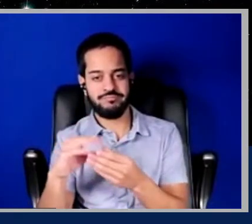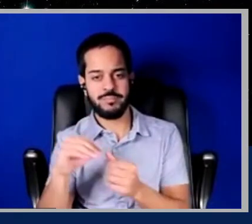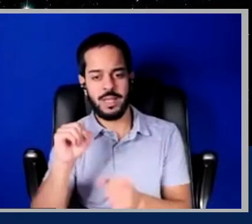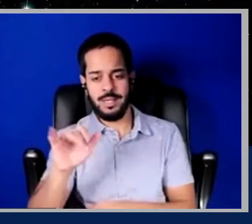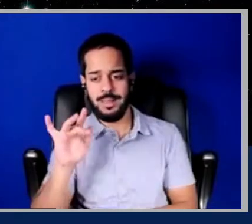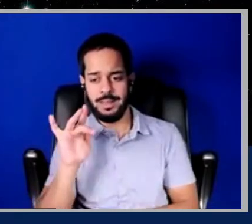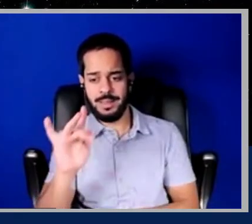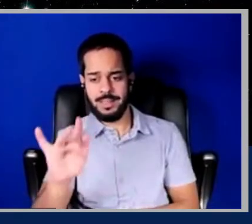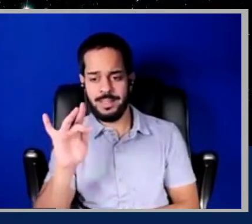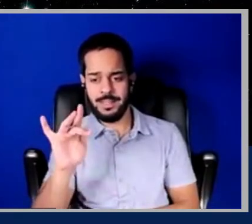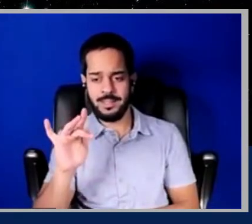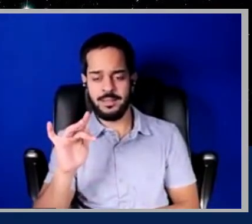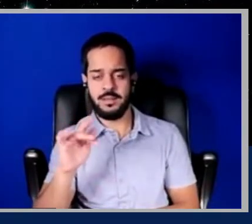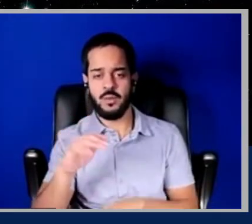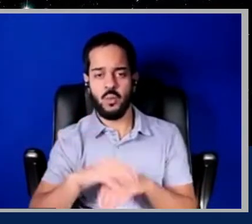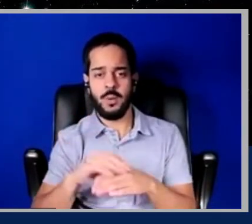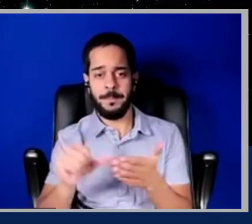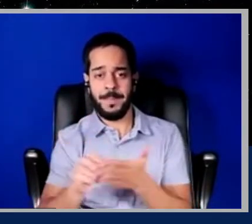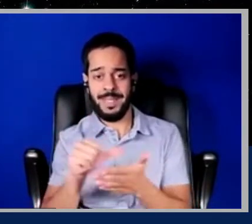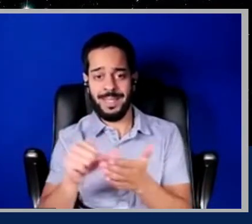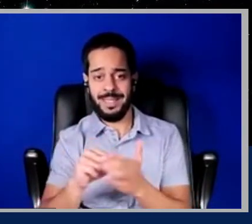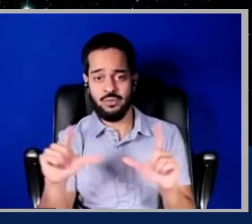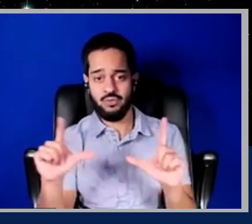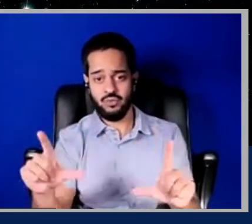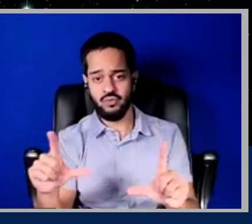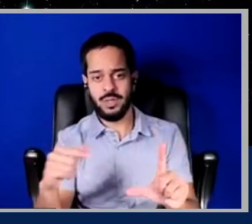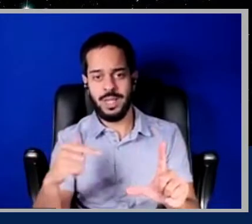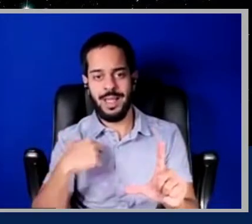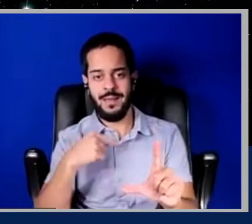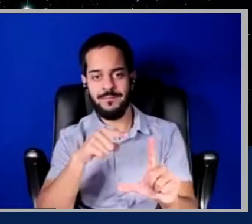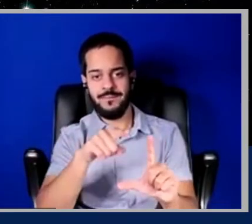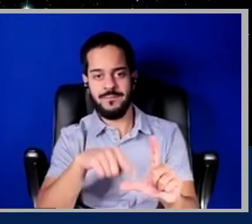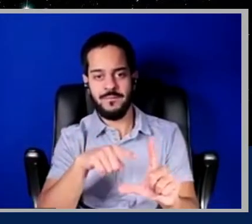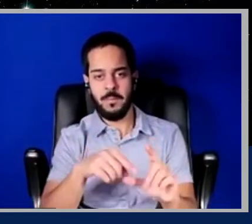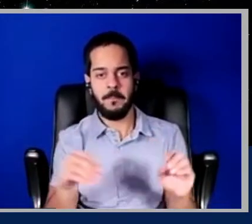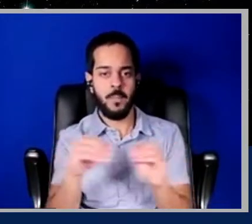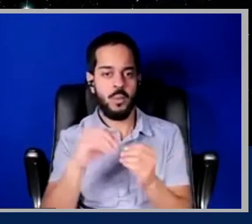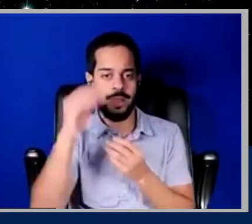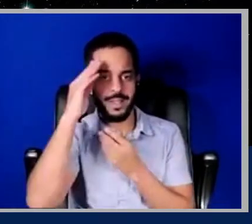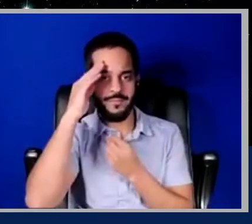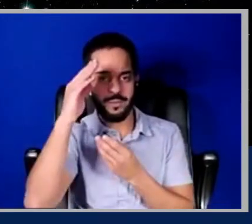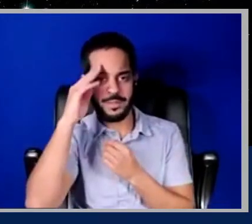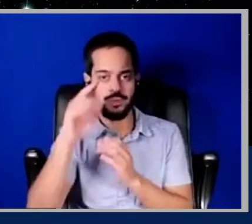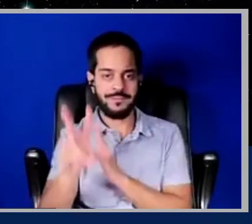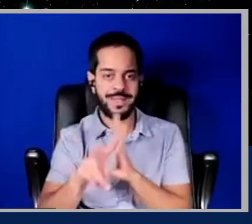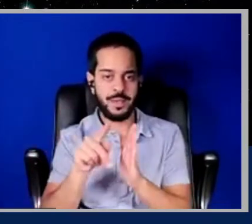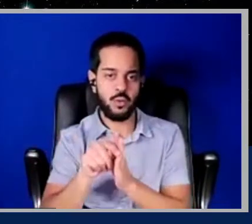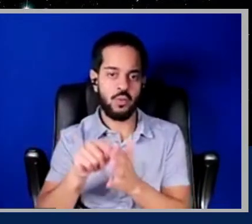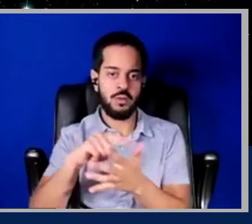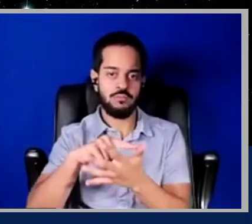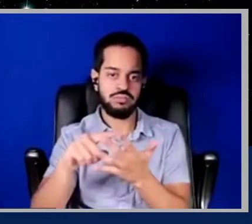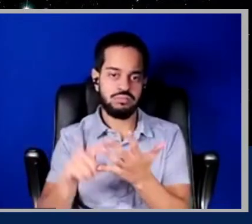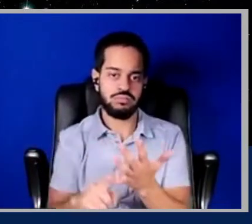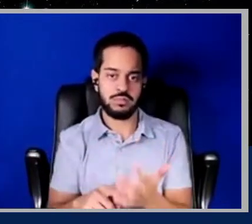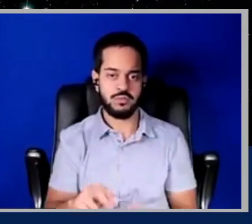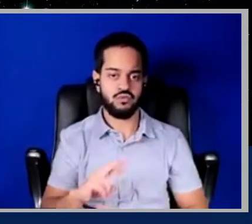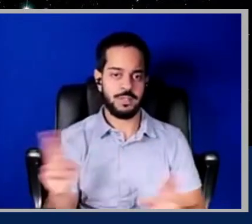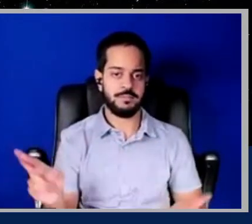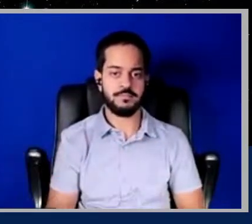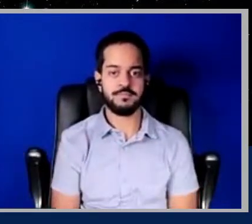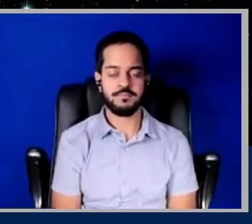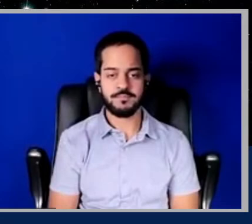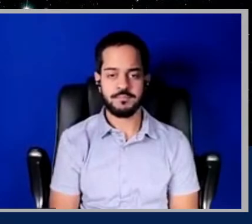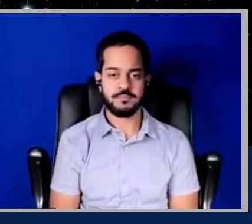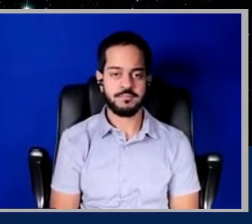there on the main page, you can see a link to more sonifications and videos and that sort of stuff that's been released. So there's that clickable